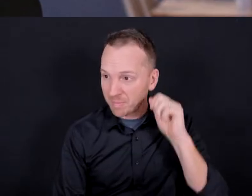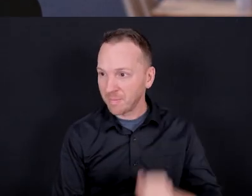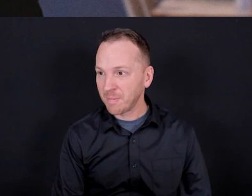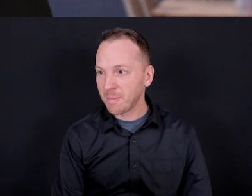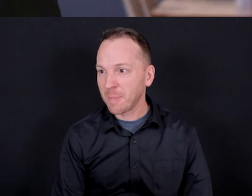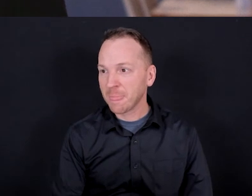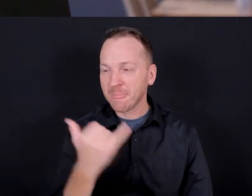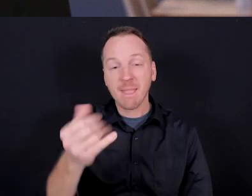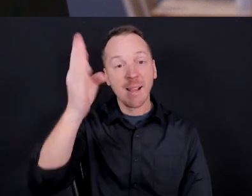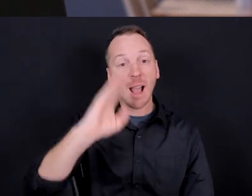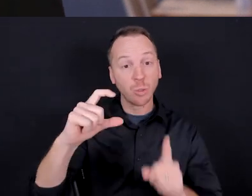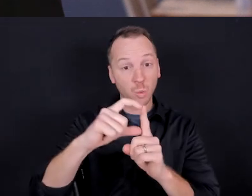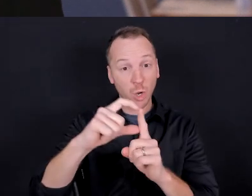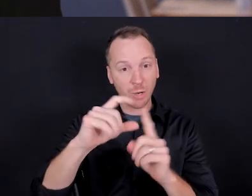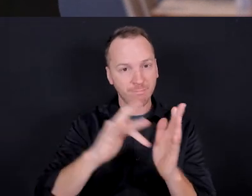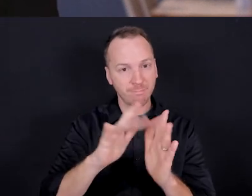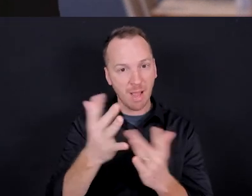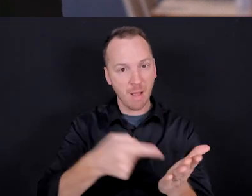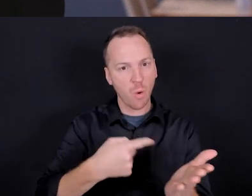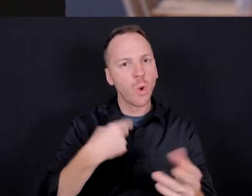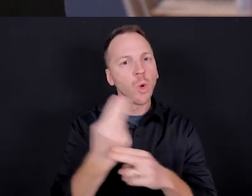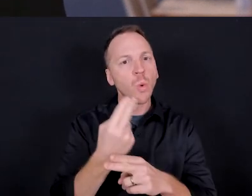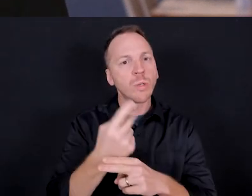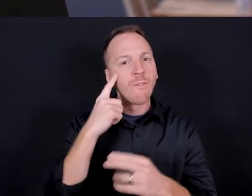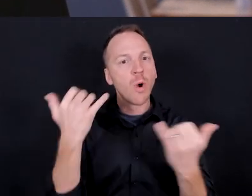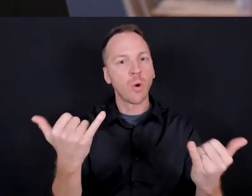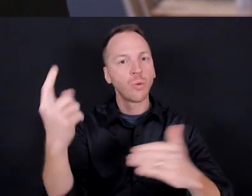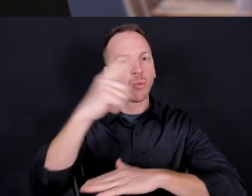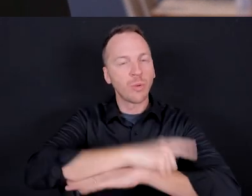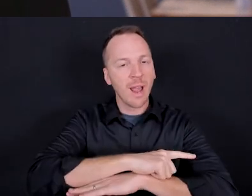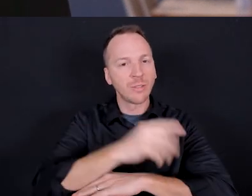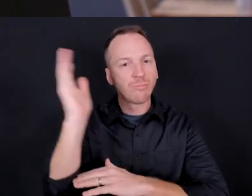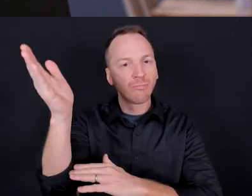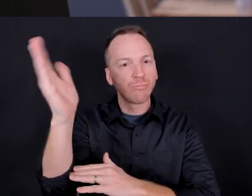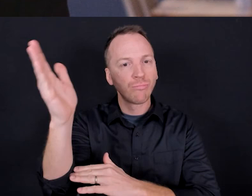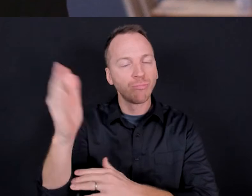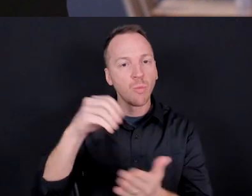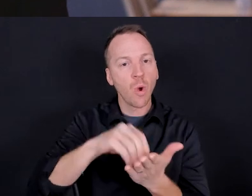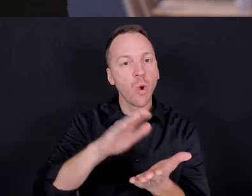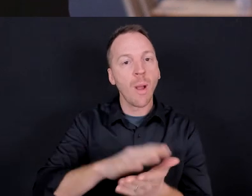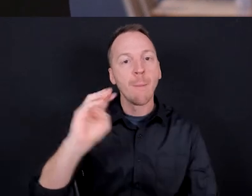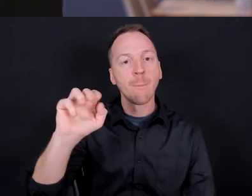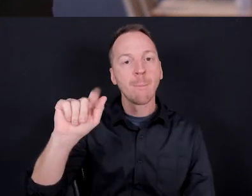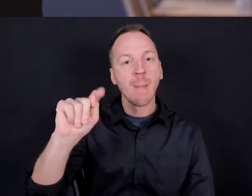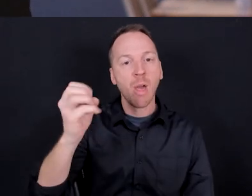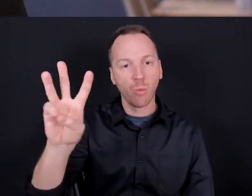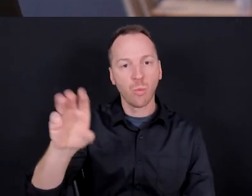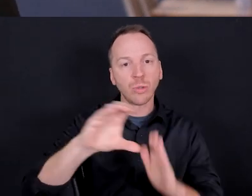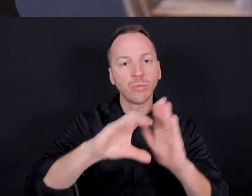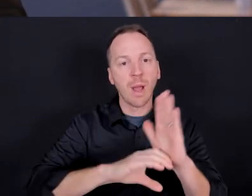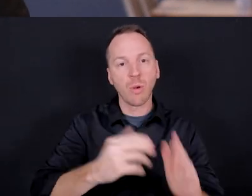Now, the section of God's Word that we're going to use for today's consideration is recorded in Matthew chapter